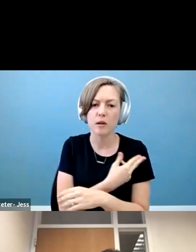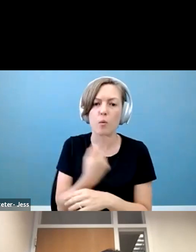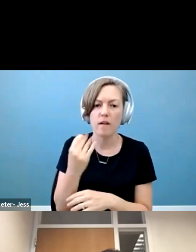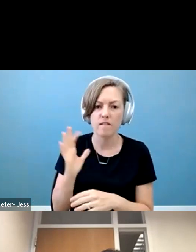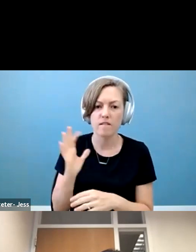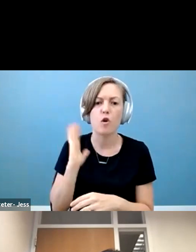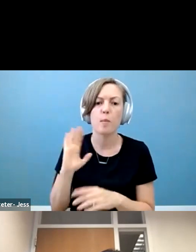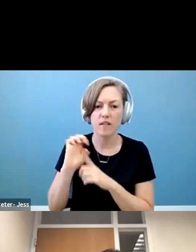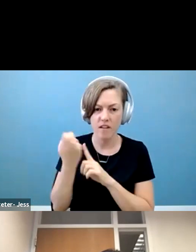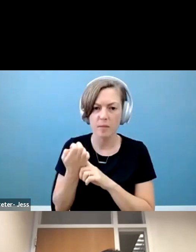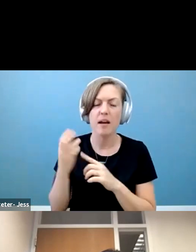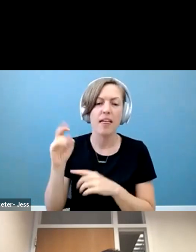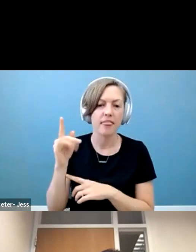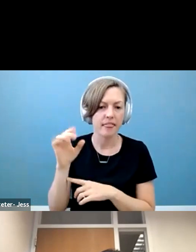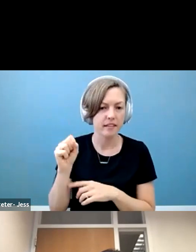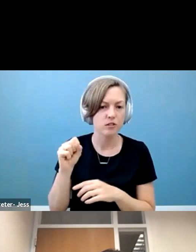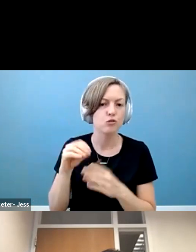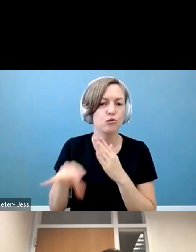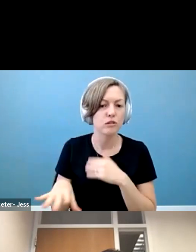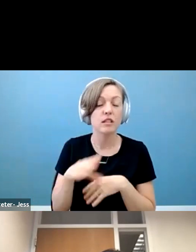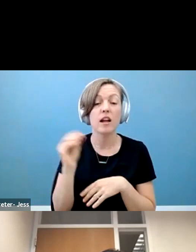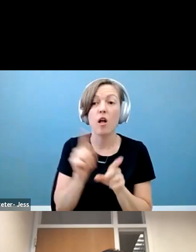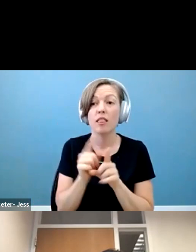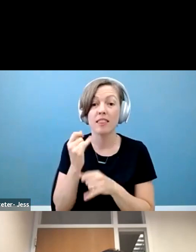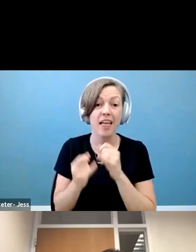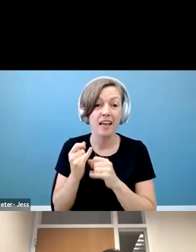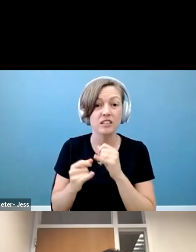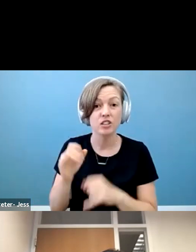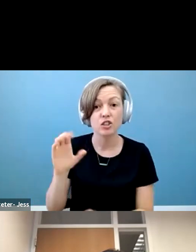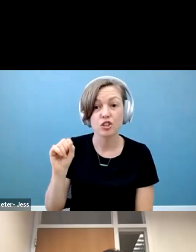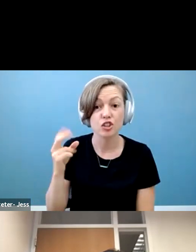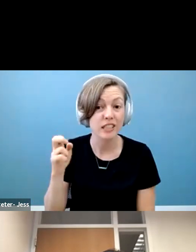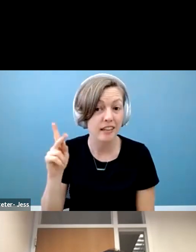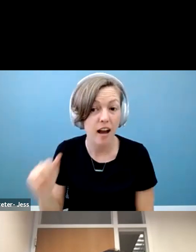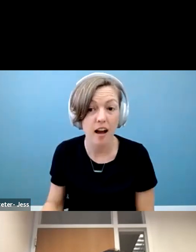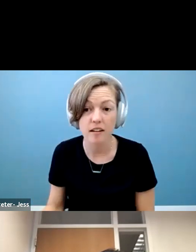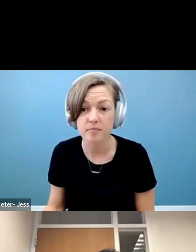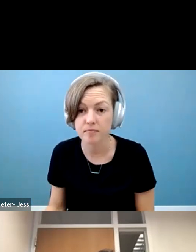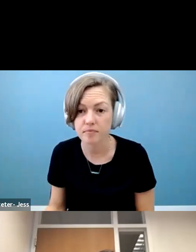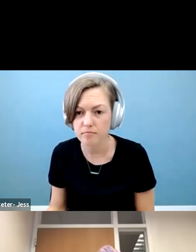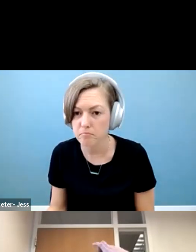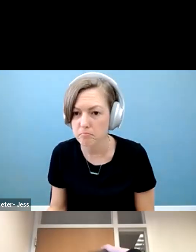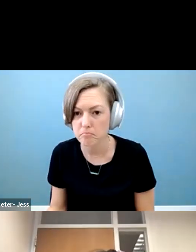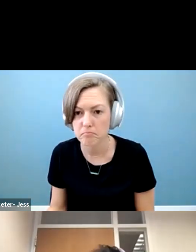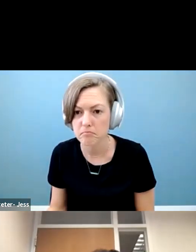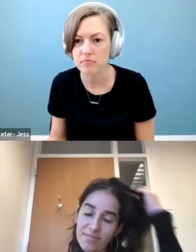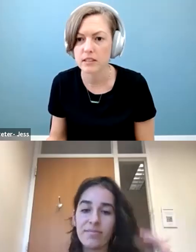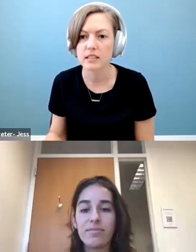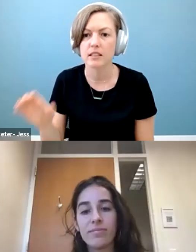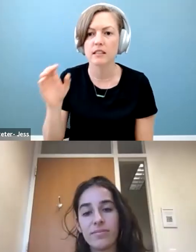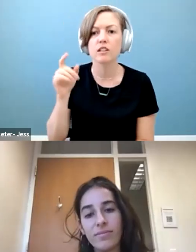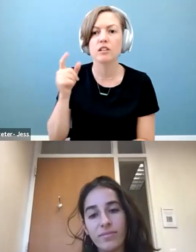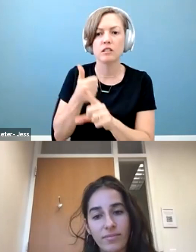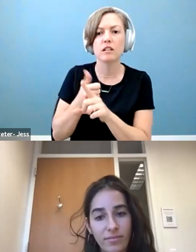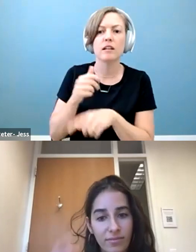former environmental ethics students. And lastly, Shika Kalavor, who is currently a bioethics fellow at